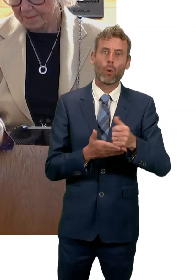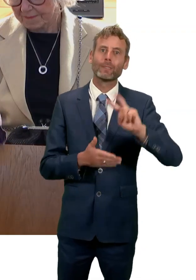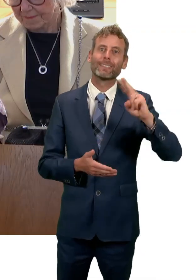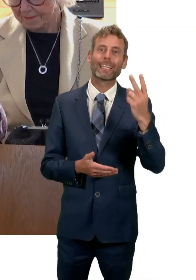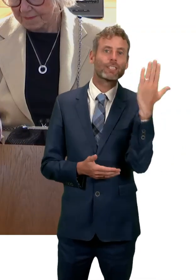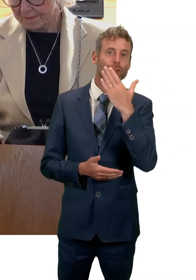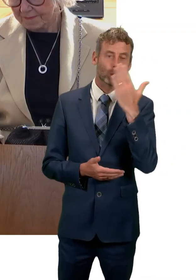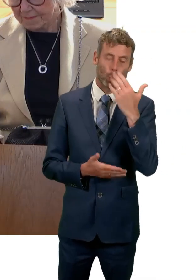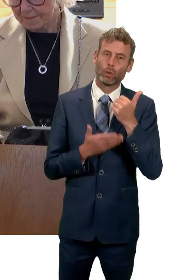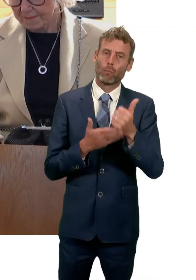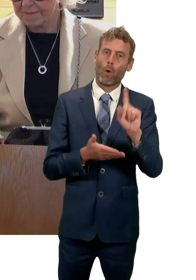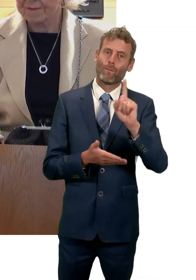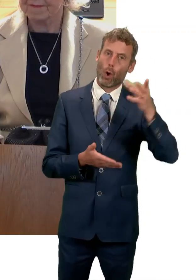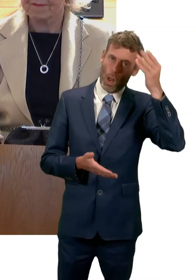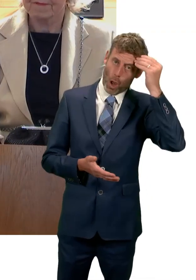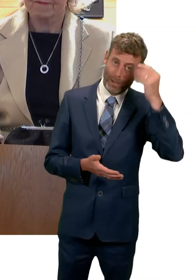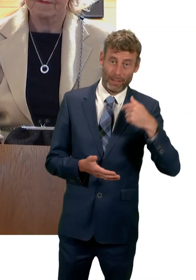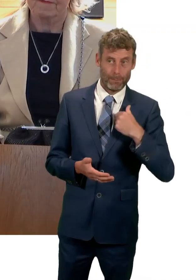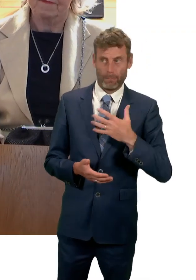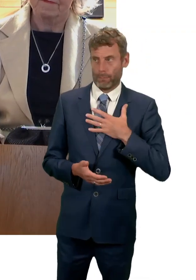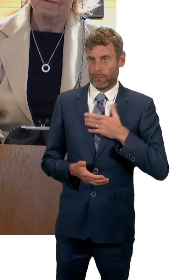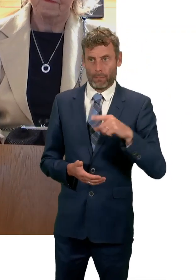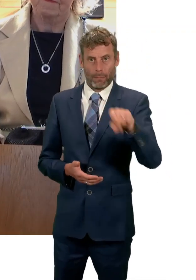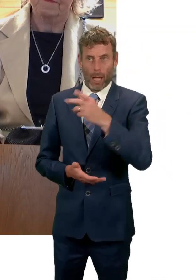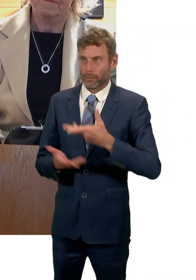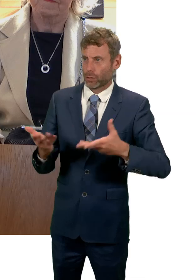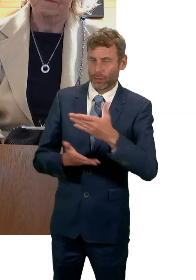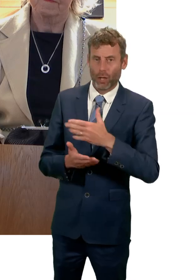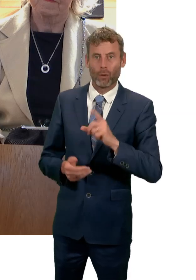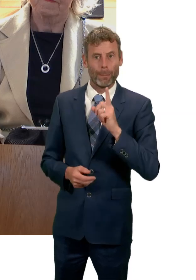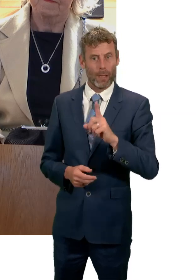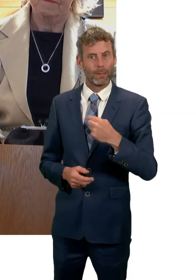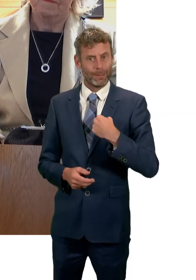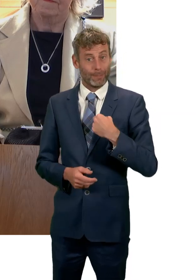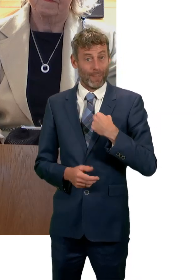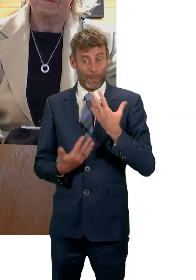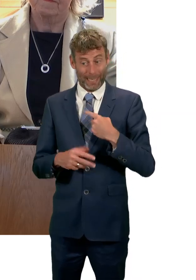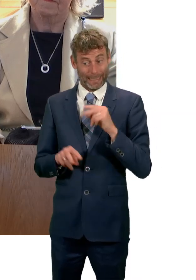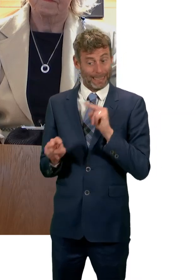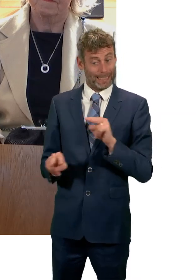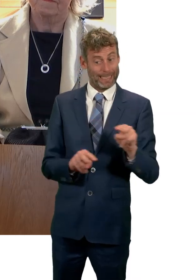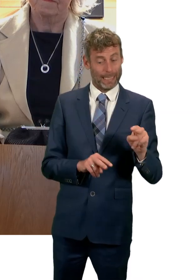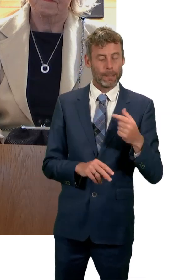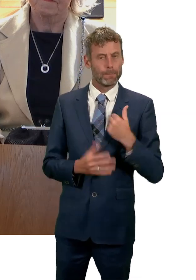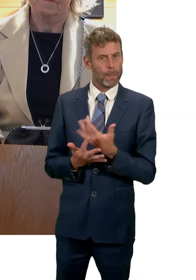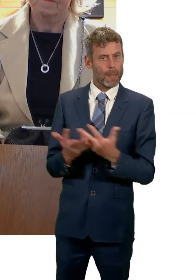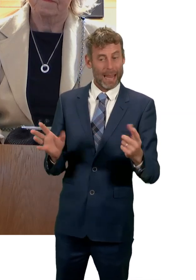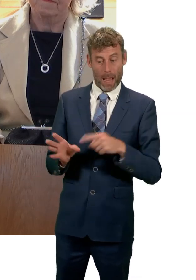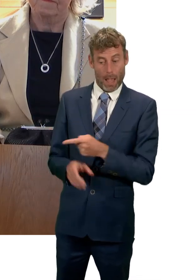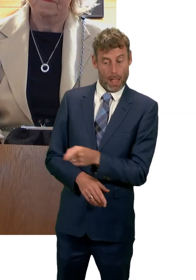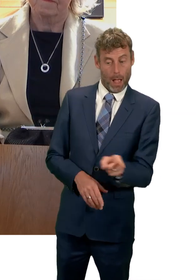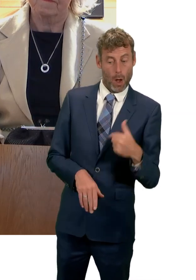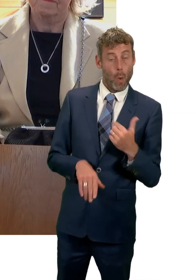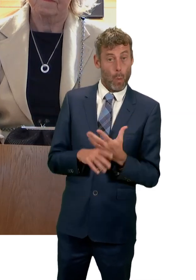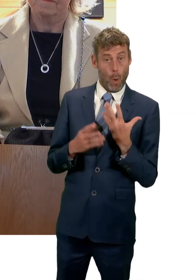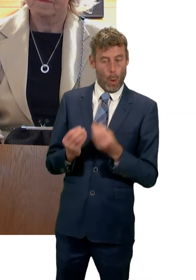And I'm really enjoying the discussion, but I'm also aware that personally, and I'm wondering how much of our young people that I'm working with and have